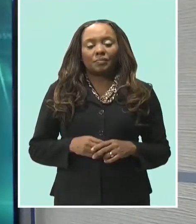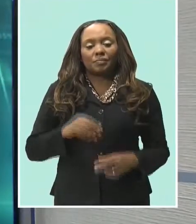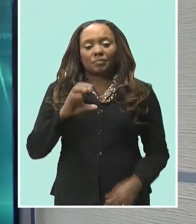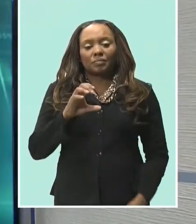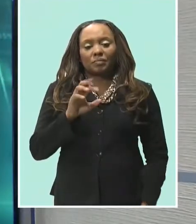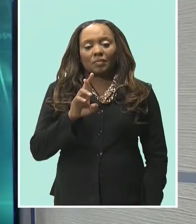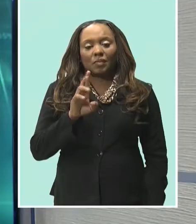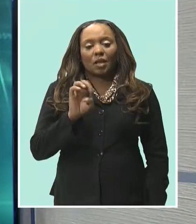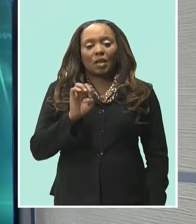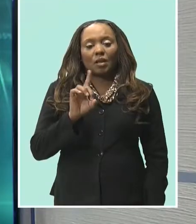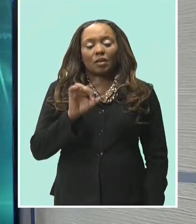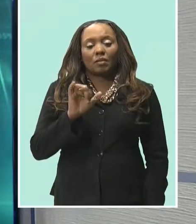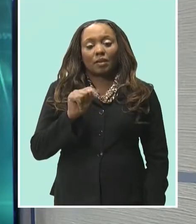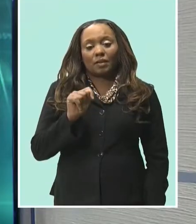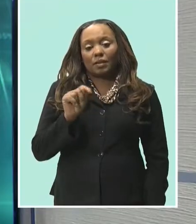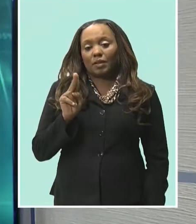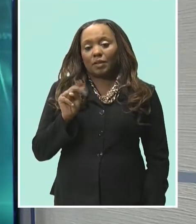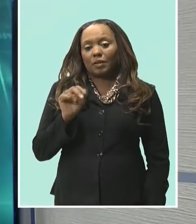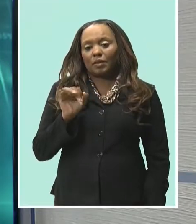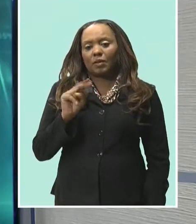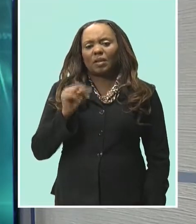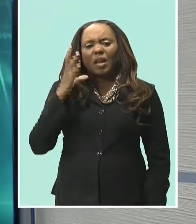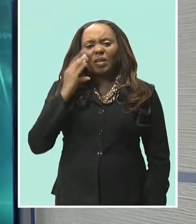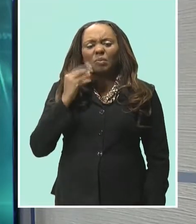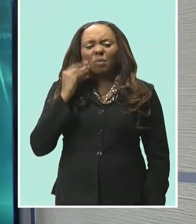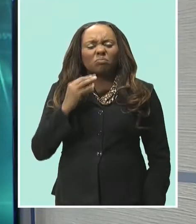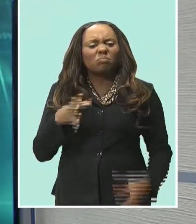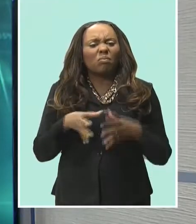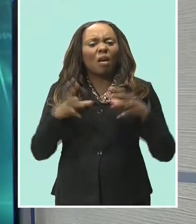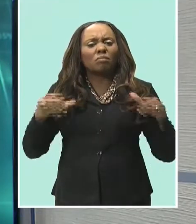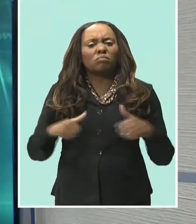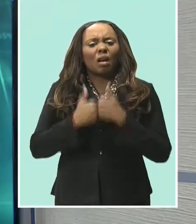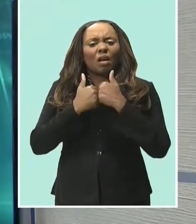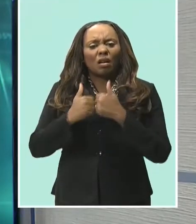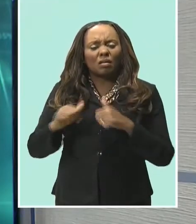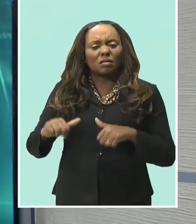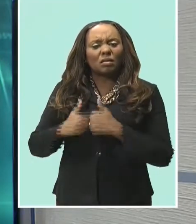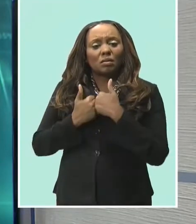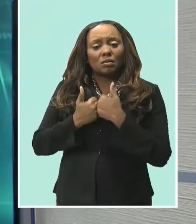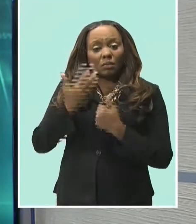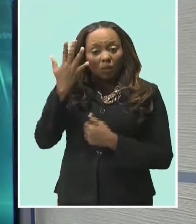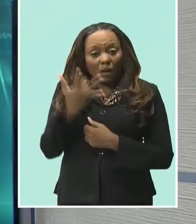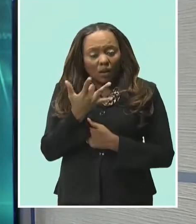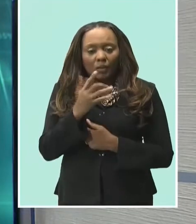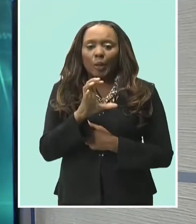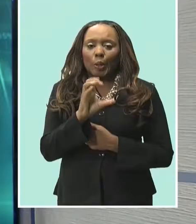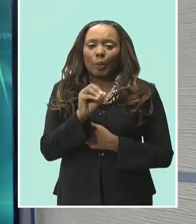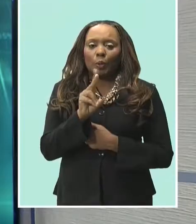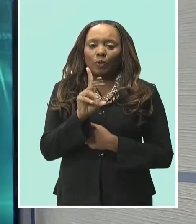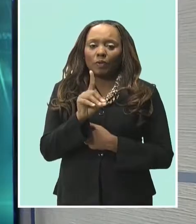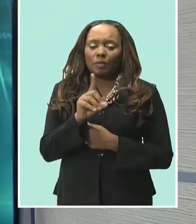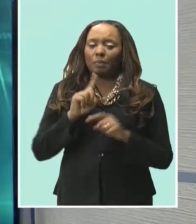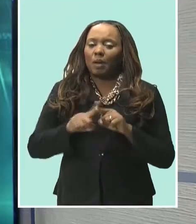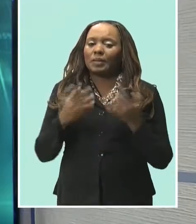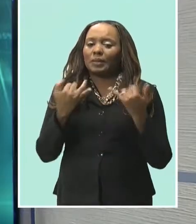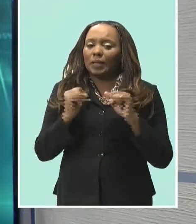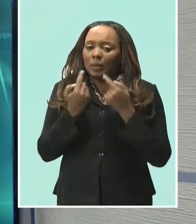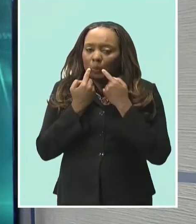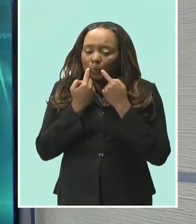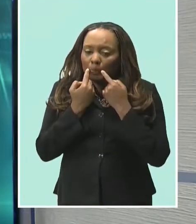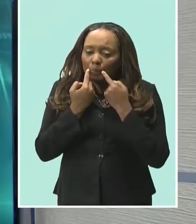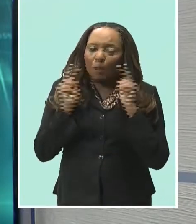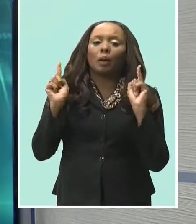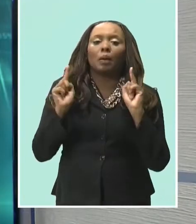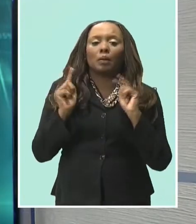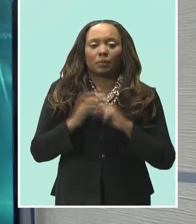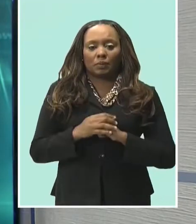The COVID-19 pandemic has brought on a series of challenges for the credit union movement, but it continues to thrive. However, there is